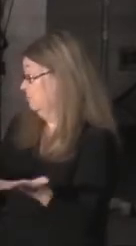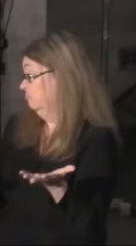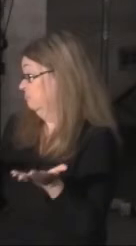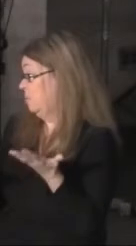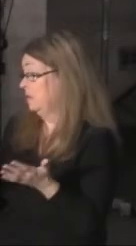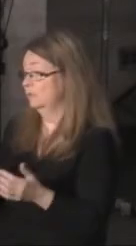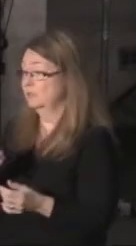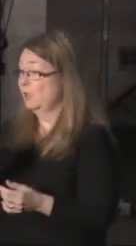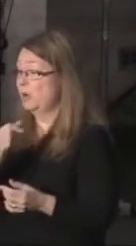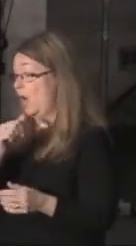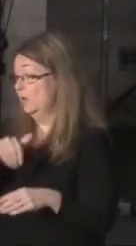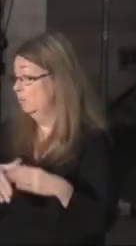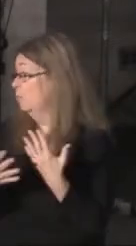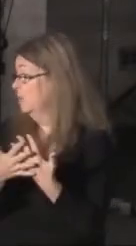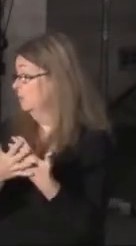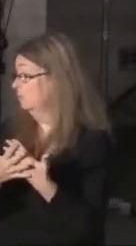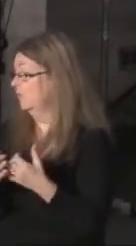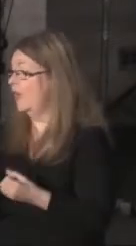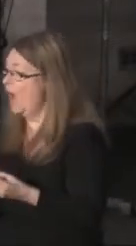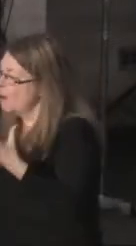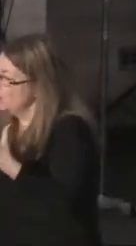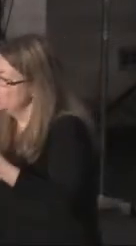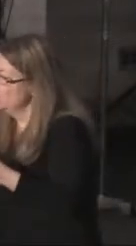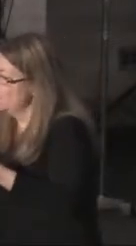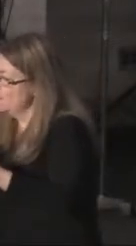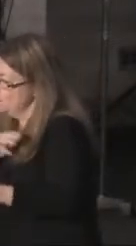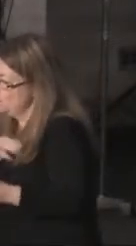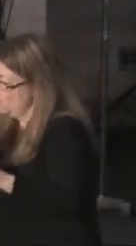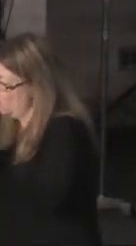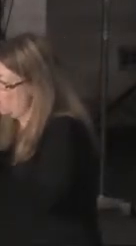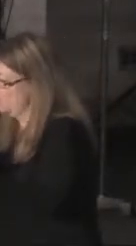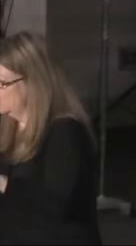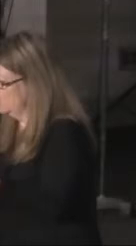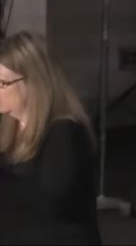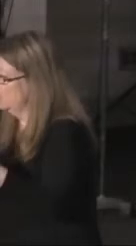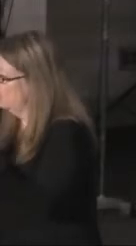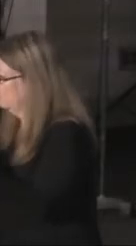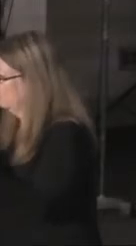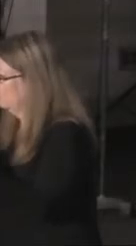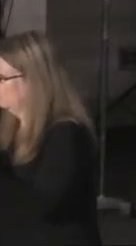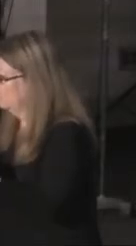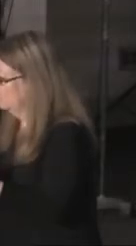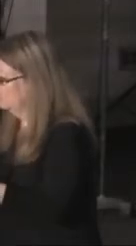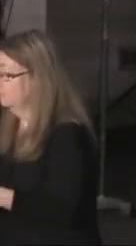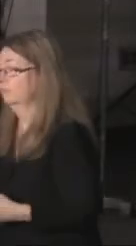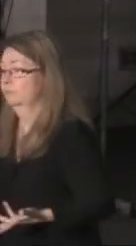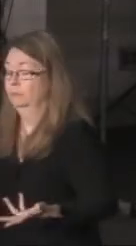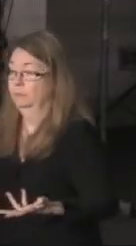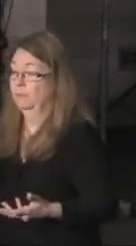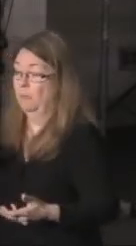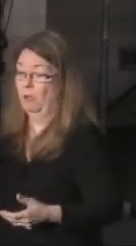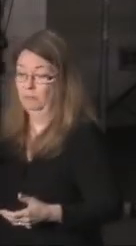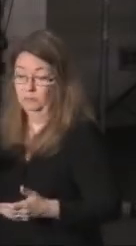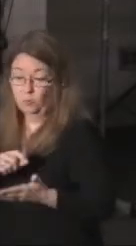Maybe to somebody who's not in prison. After all, how much missionary work can you really get done being under house arrest in your chains? And so